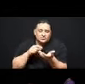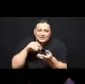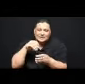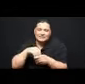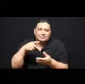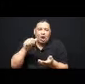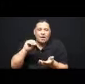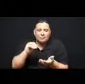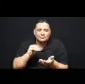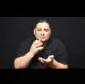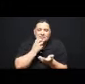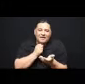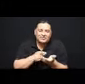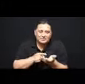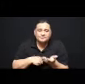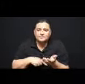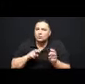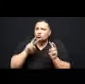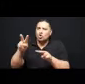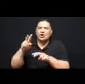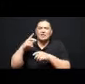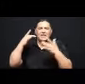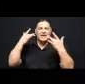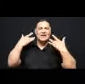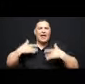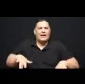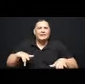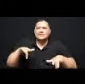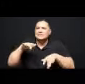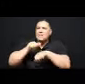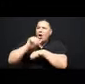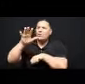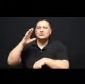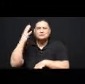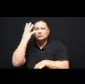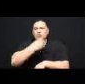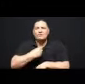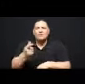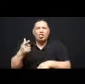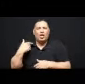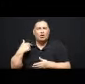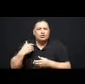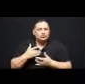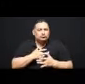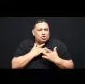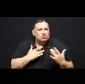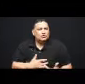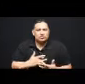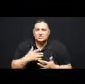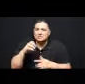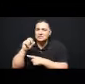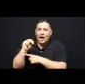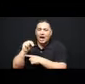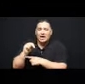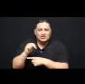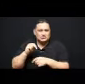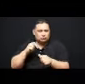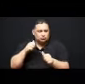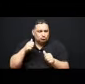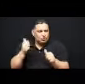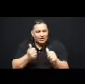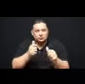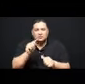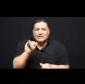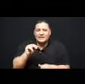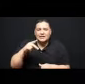mountains, beautiful and generous, as the sun gives chase to tin pots dressed in sequins to